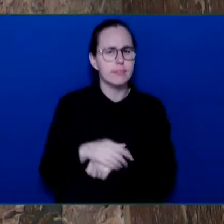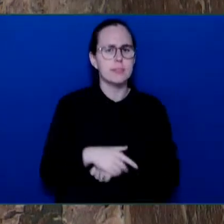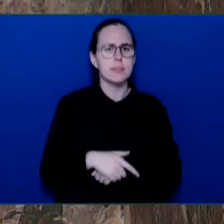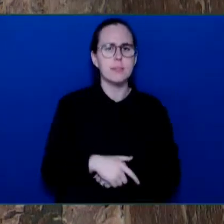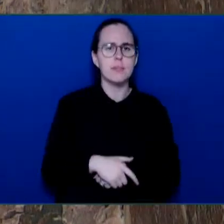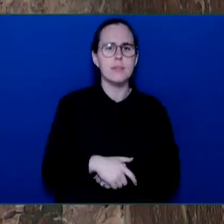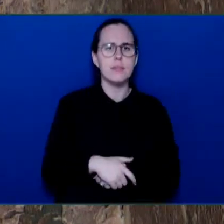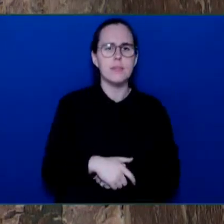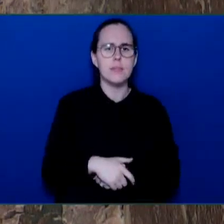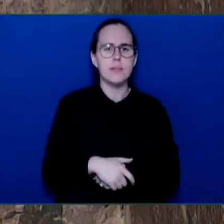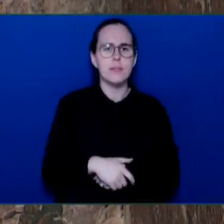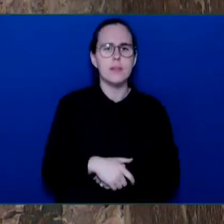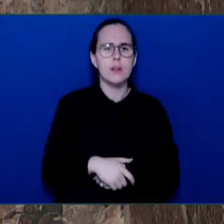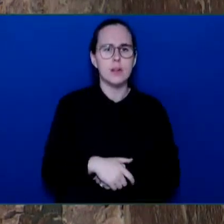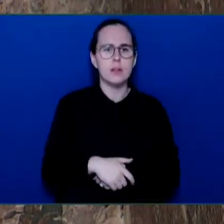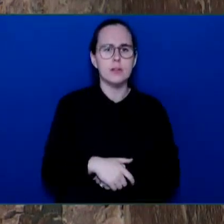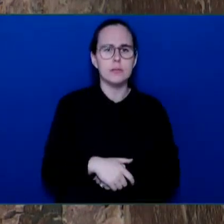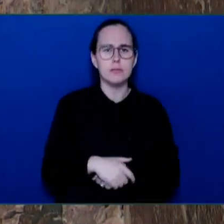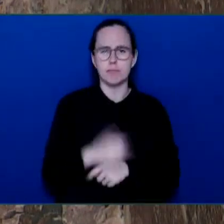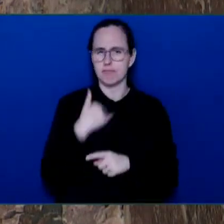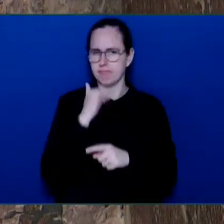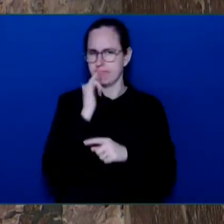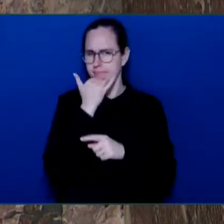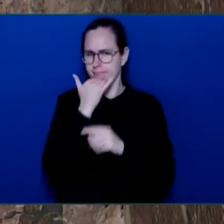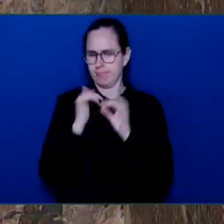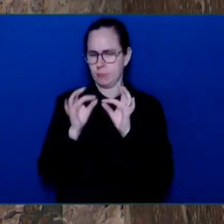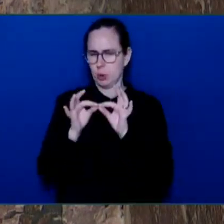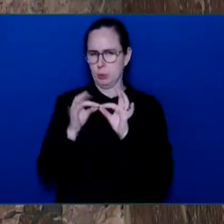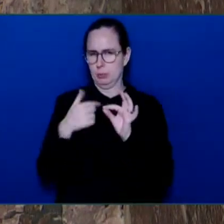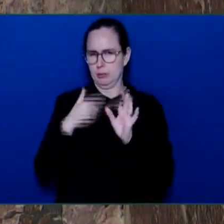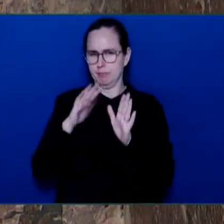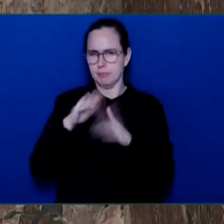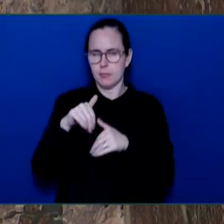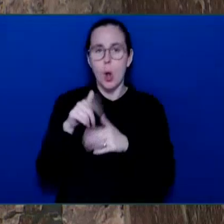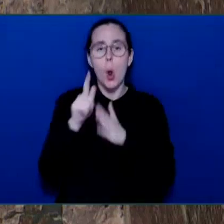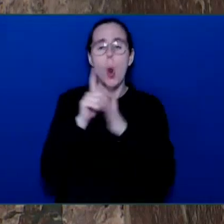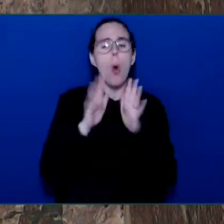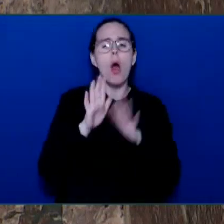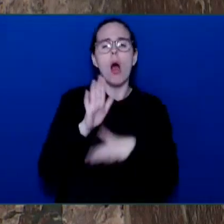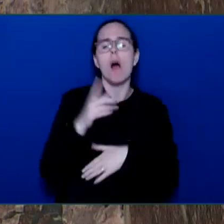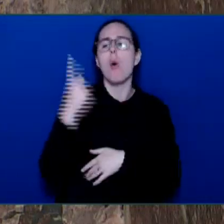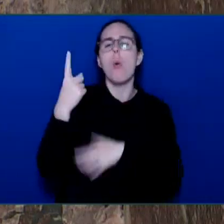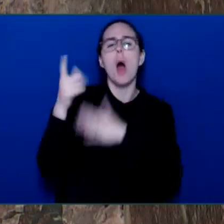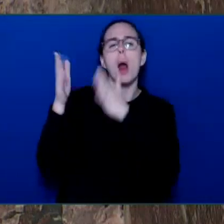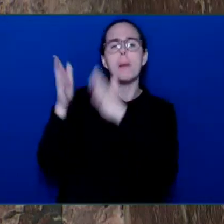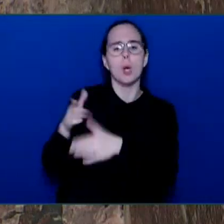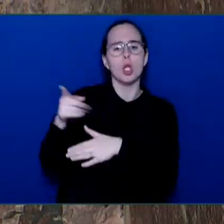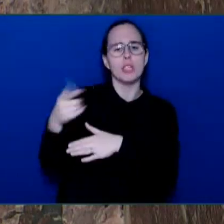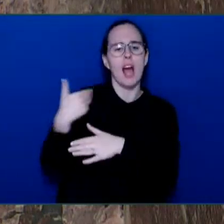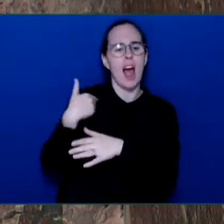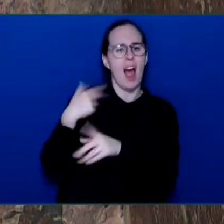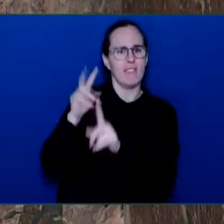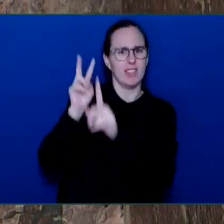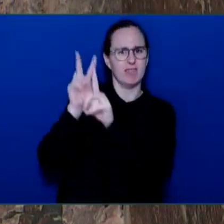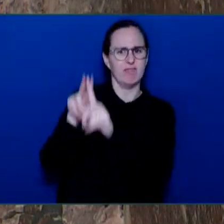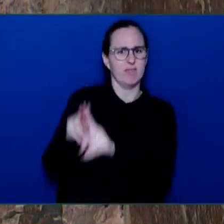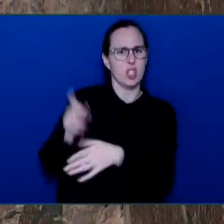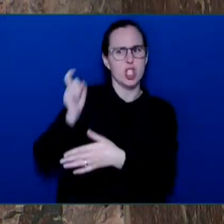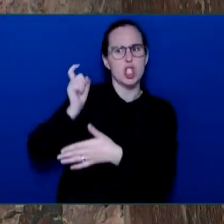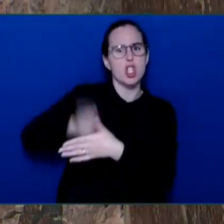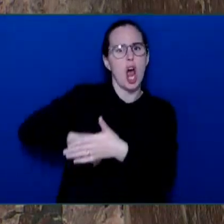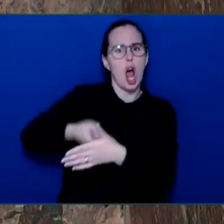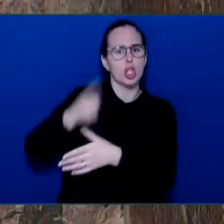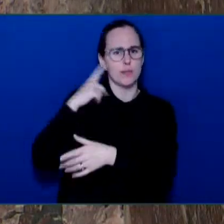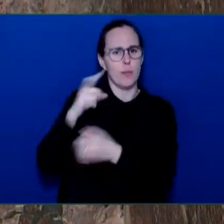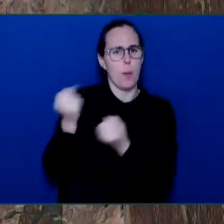downtown Vancouver and threatening staff. Within 48 hours of his crime, he was back at it, breaking into an apartment building on West